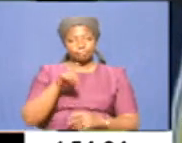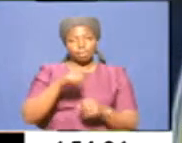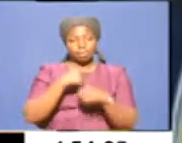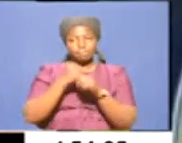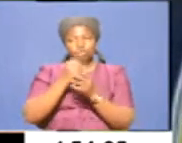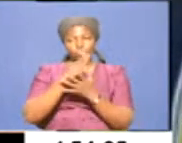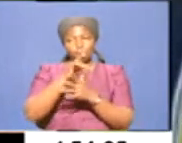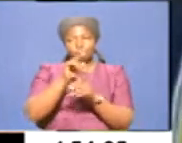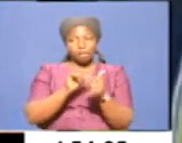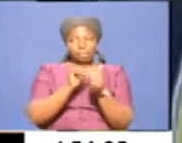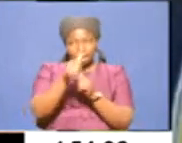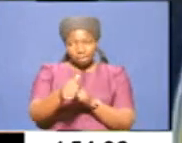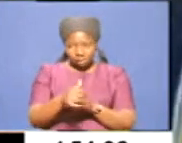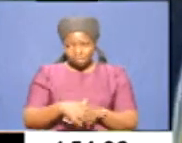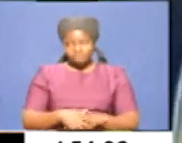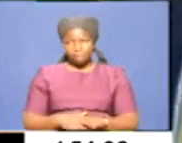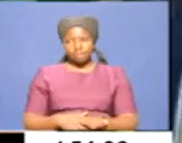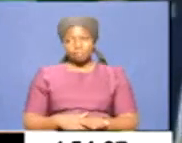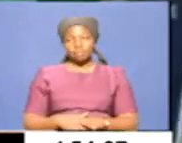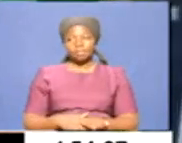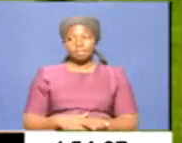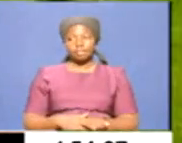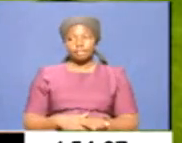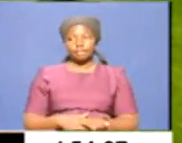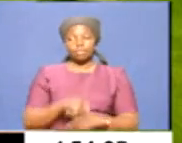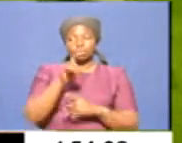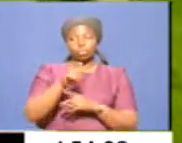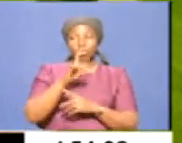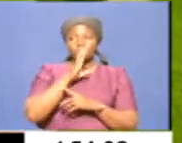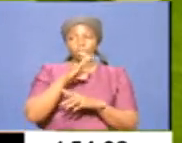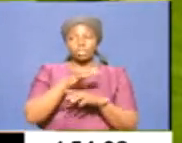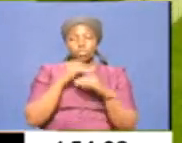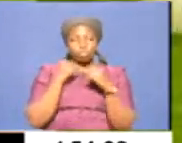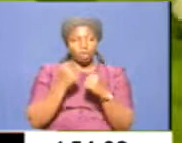does improve. You should be so confident of being able to move the ball.